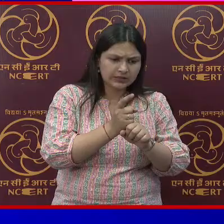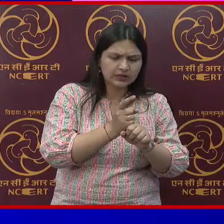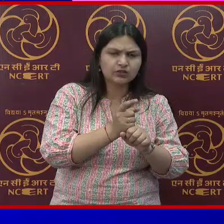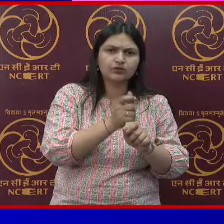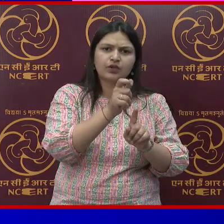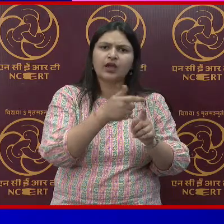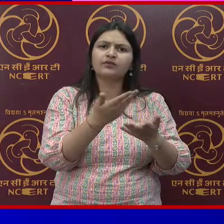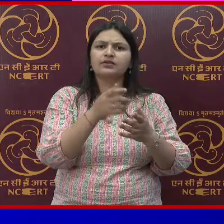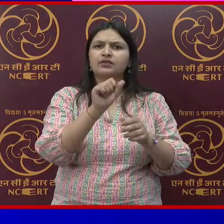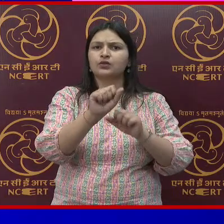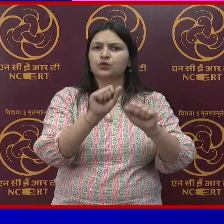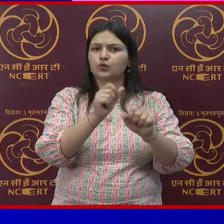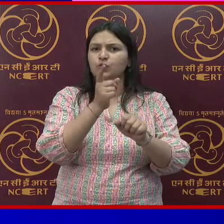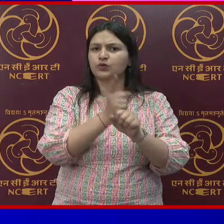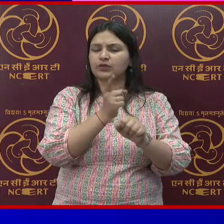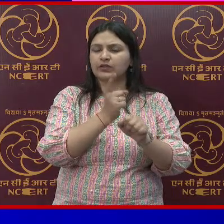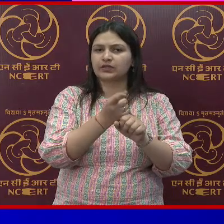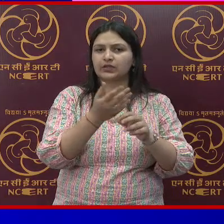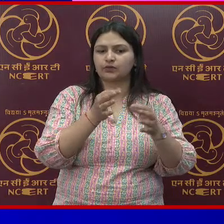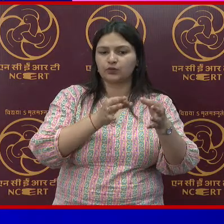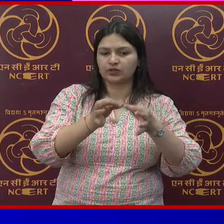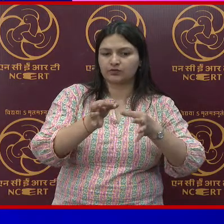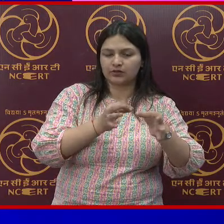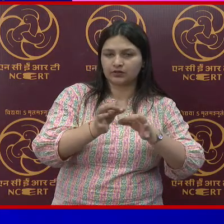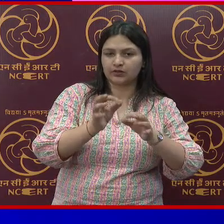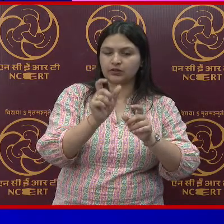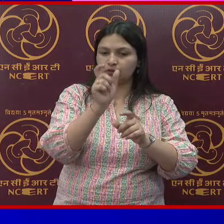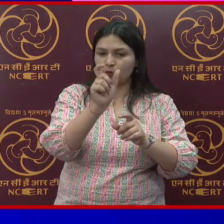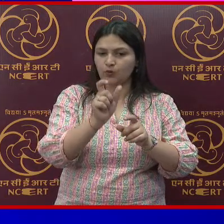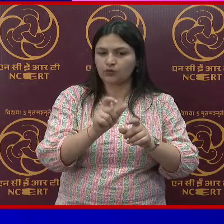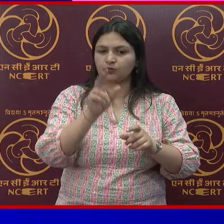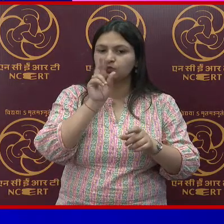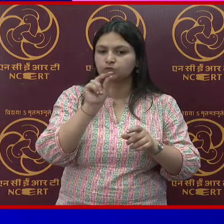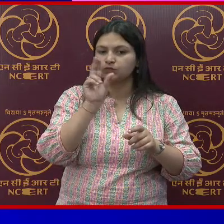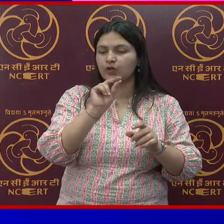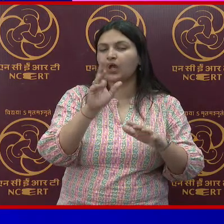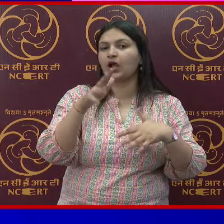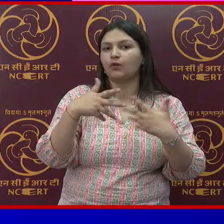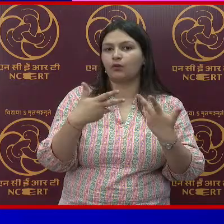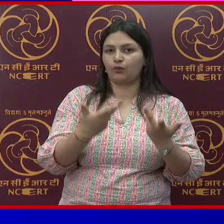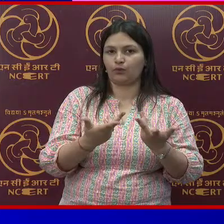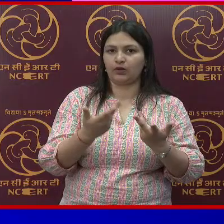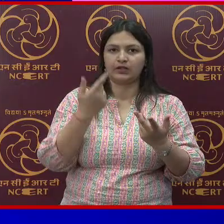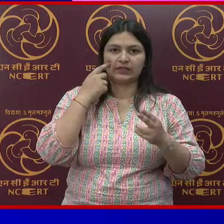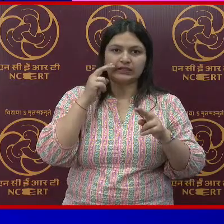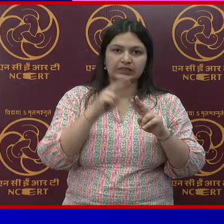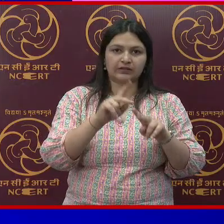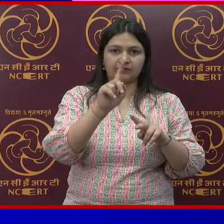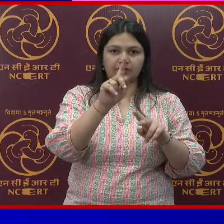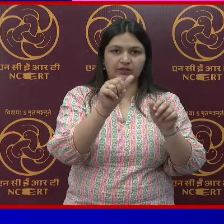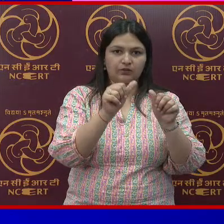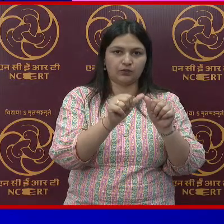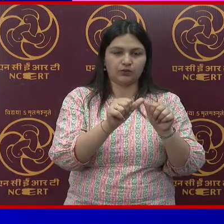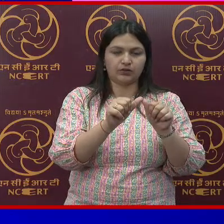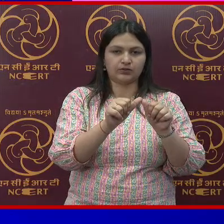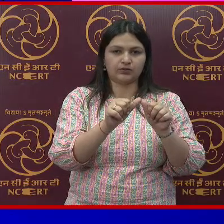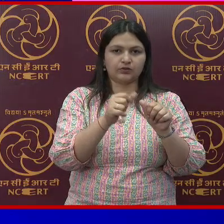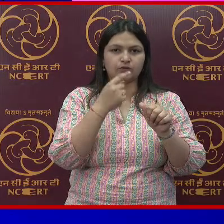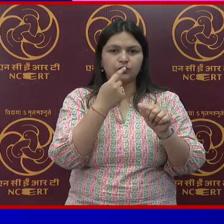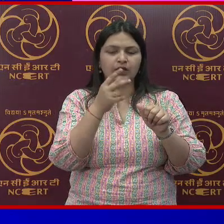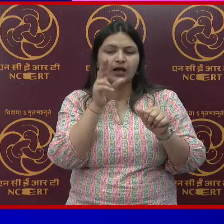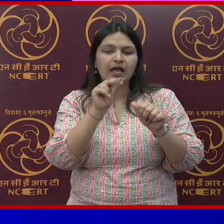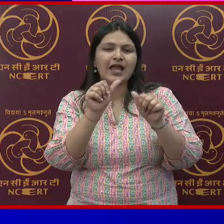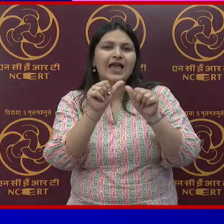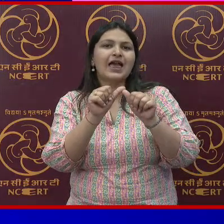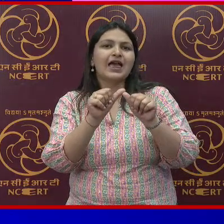the spelling and how these words are pronounced. For example, if we take A, so the pronunciation is A. What is the